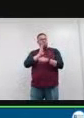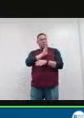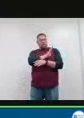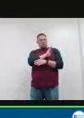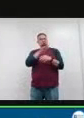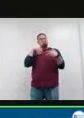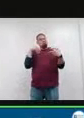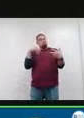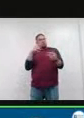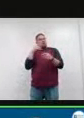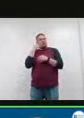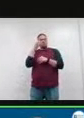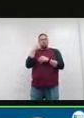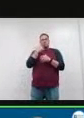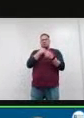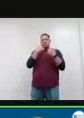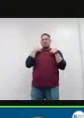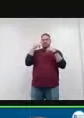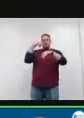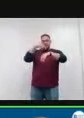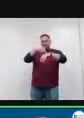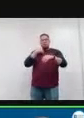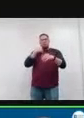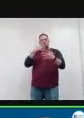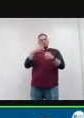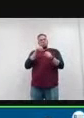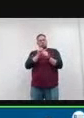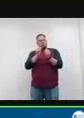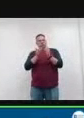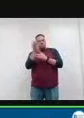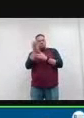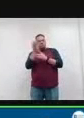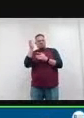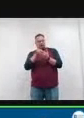if time permitting, I would love to work through that.